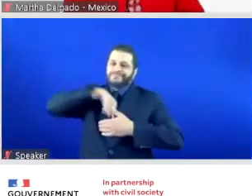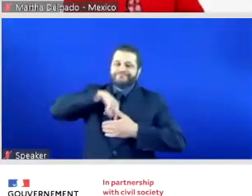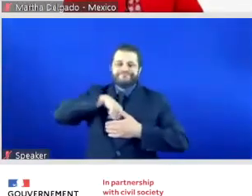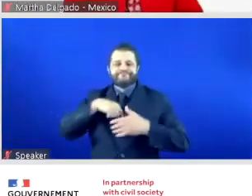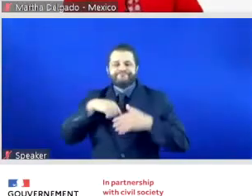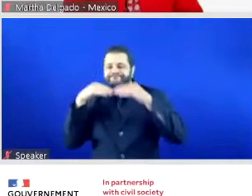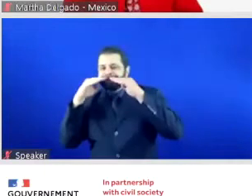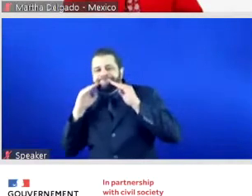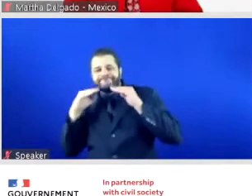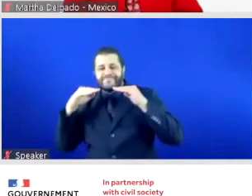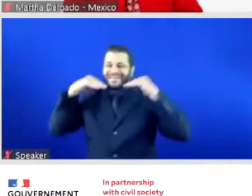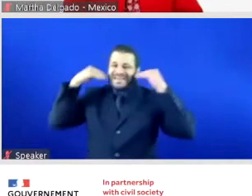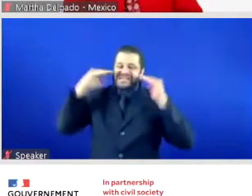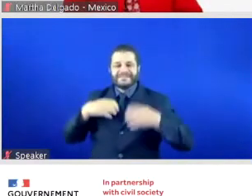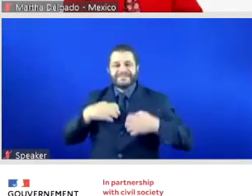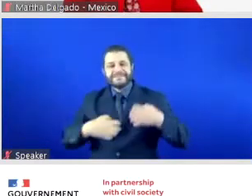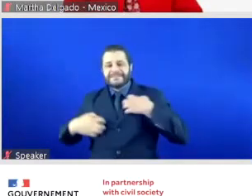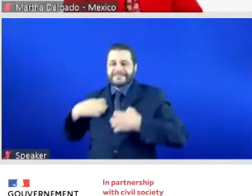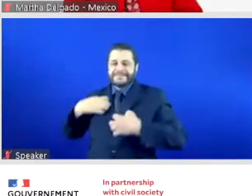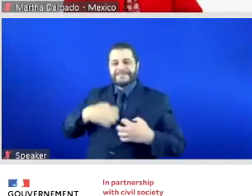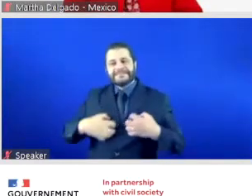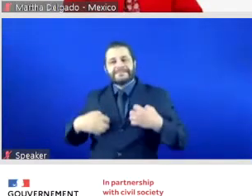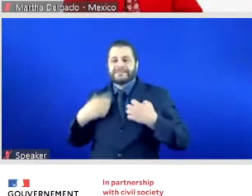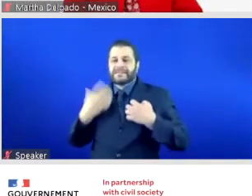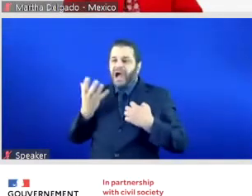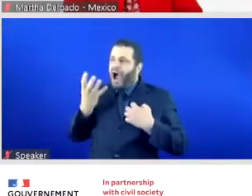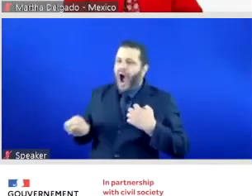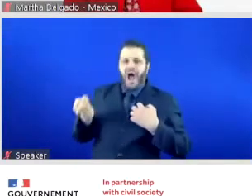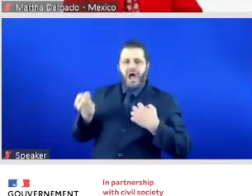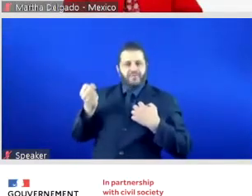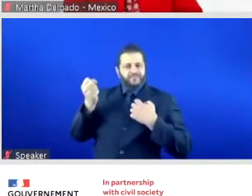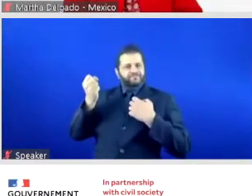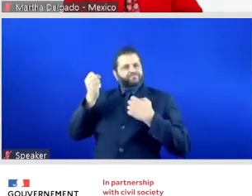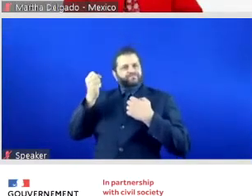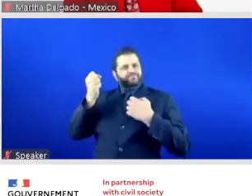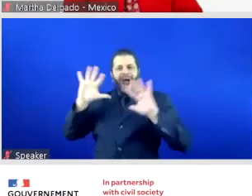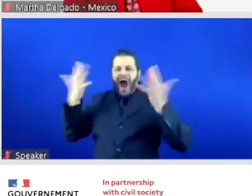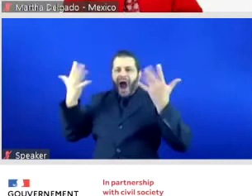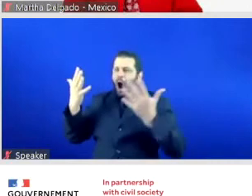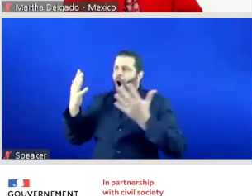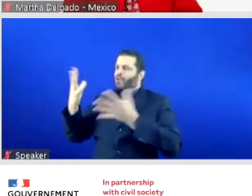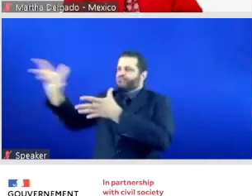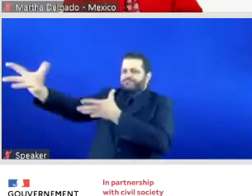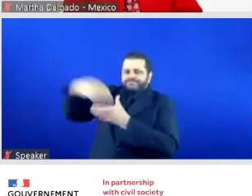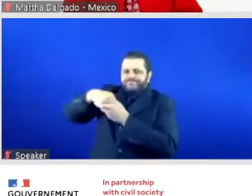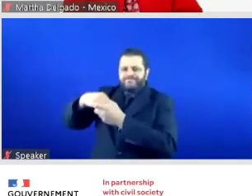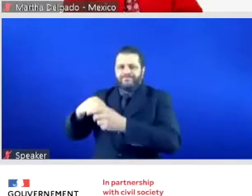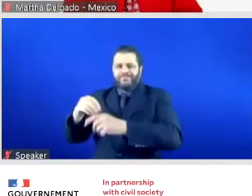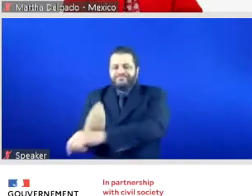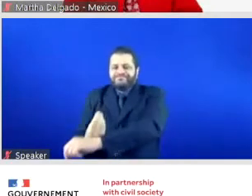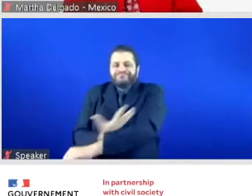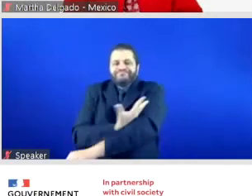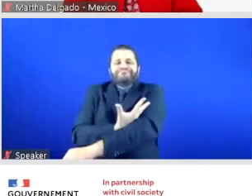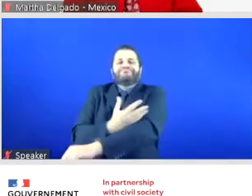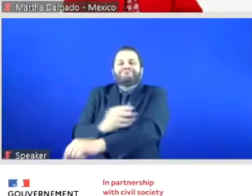you're leaving for us. So we need space to talk about these emotions, and we need to safeguard eco-anxiety and what young people